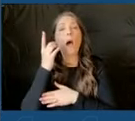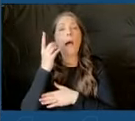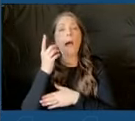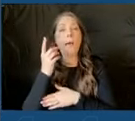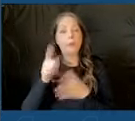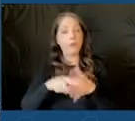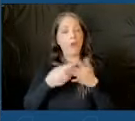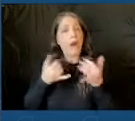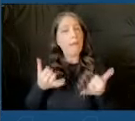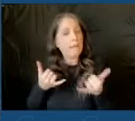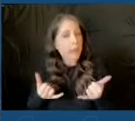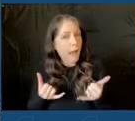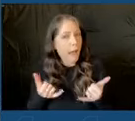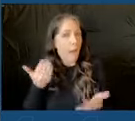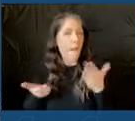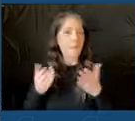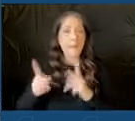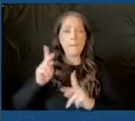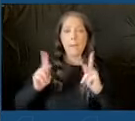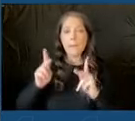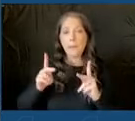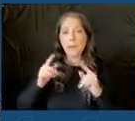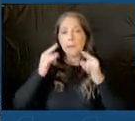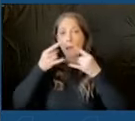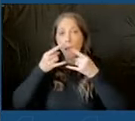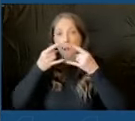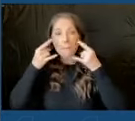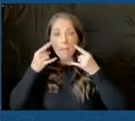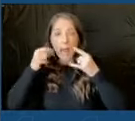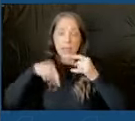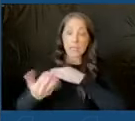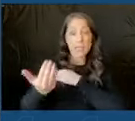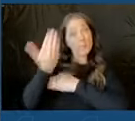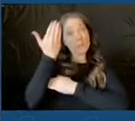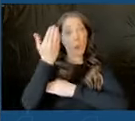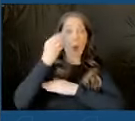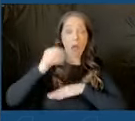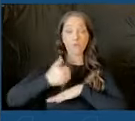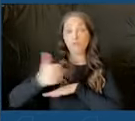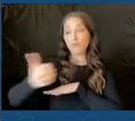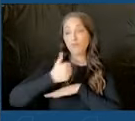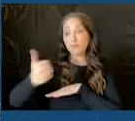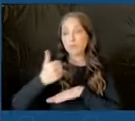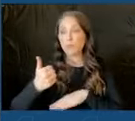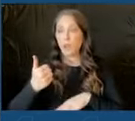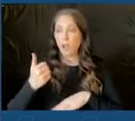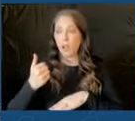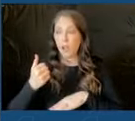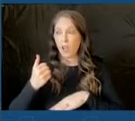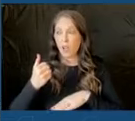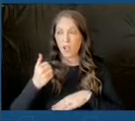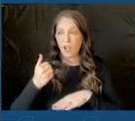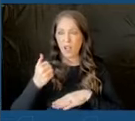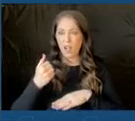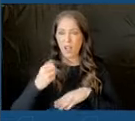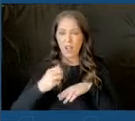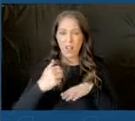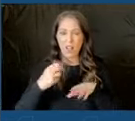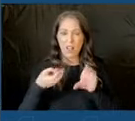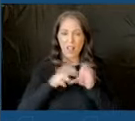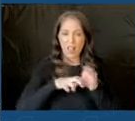some folks who wore their mask on their way to work today who are unsettled to hear that on their way home tonight, it's